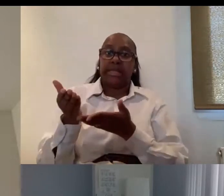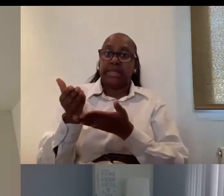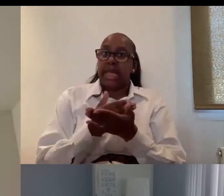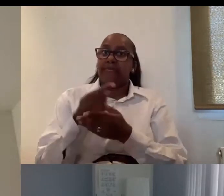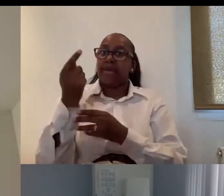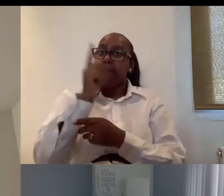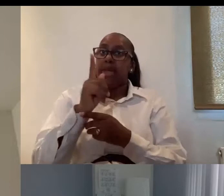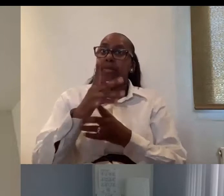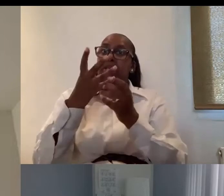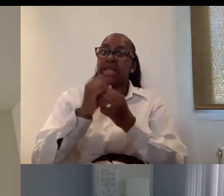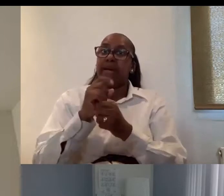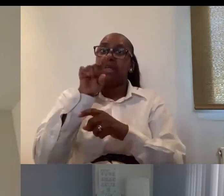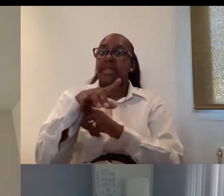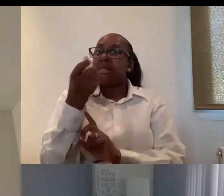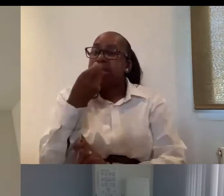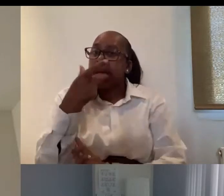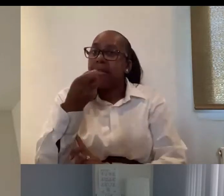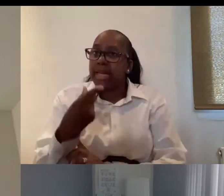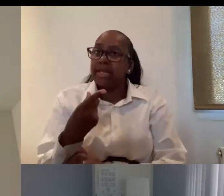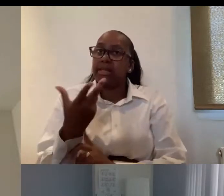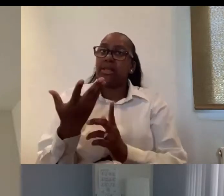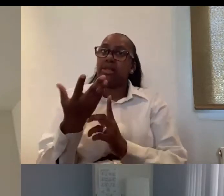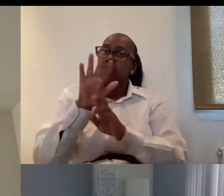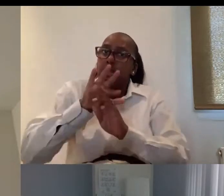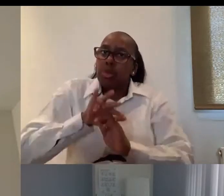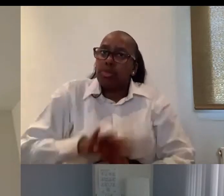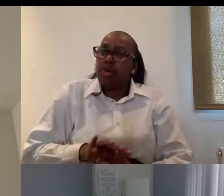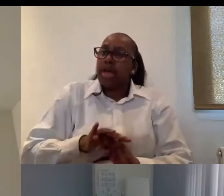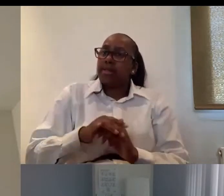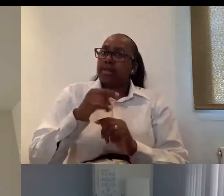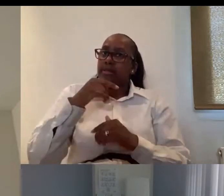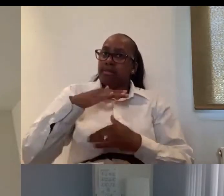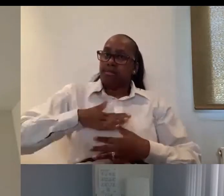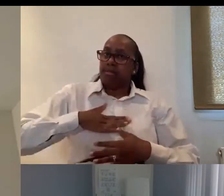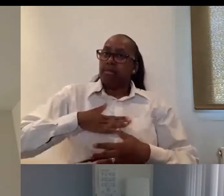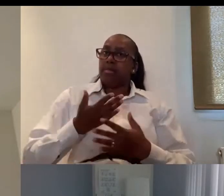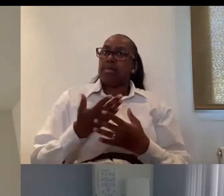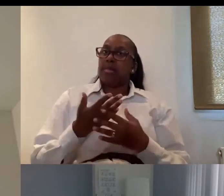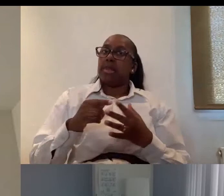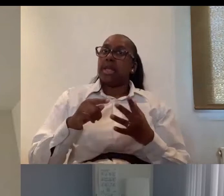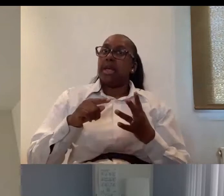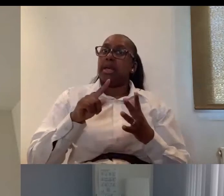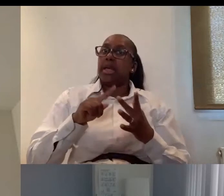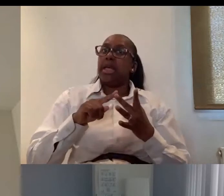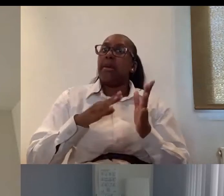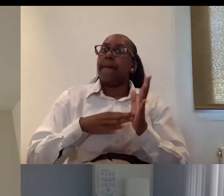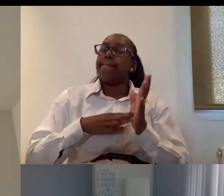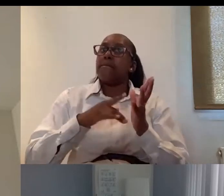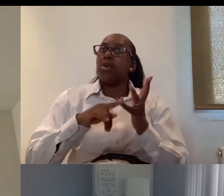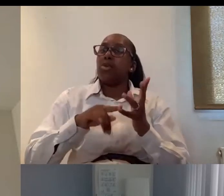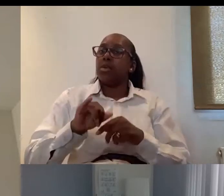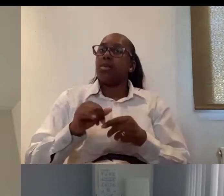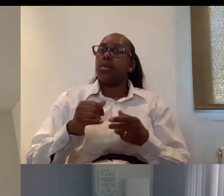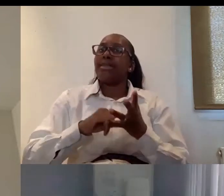taking immunosuppressants. In fact, the fact that you're taking immunosuppressants means that you may be at greater risk of